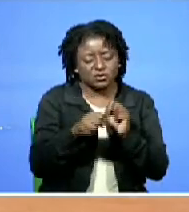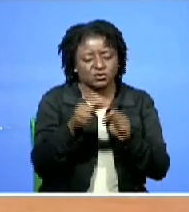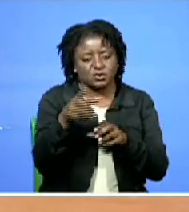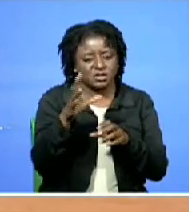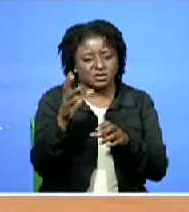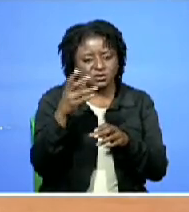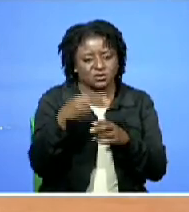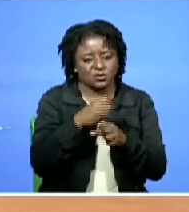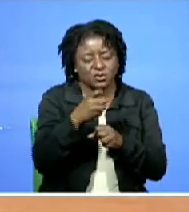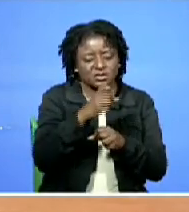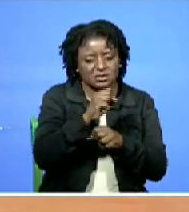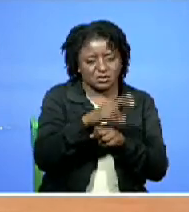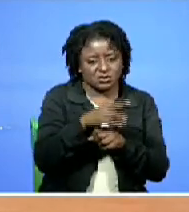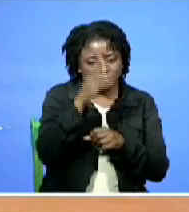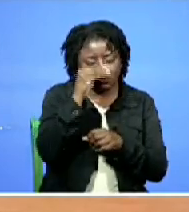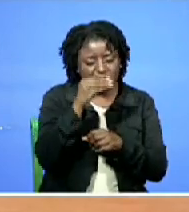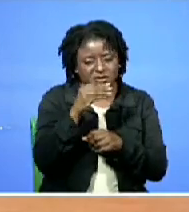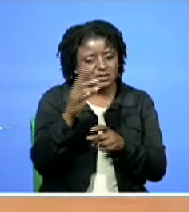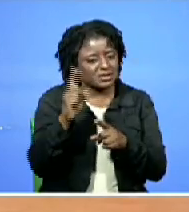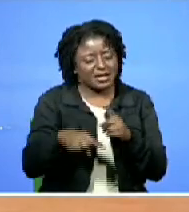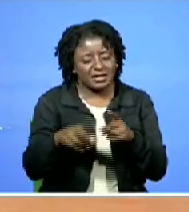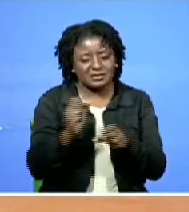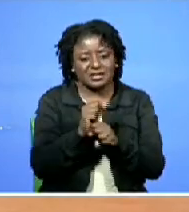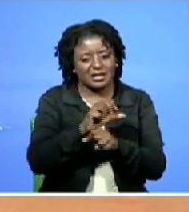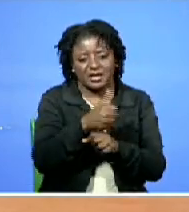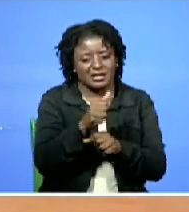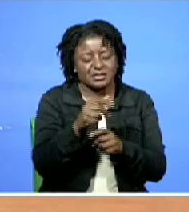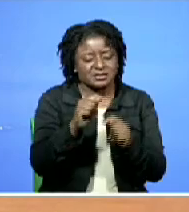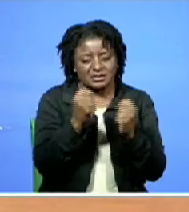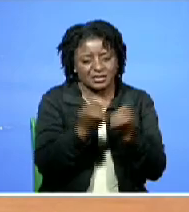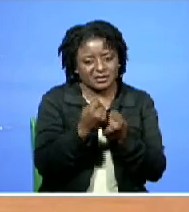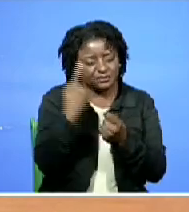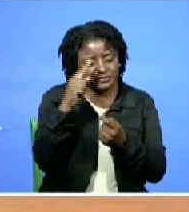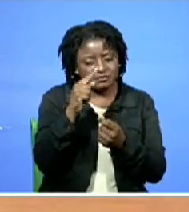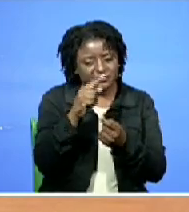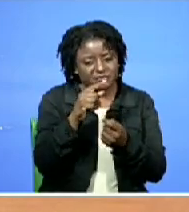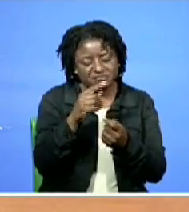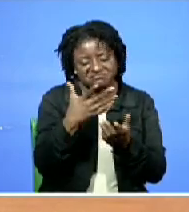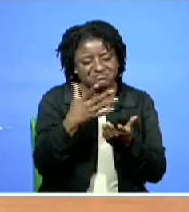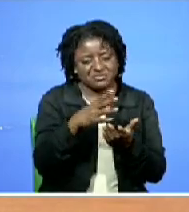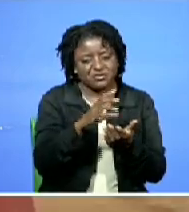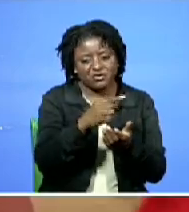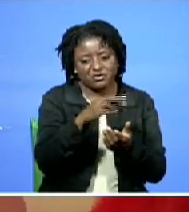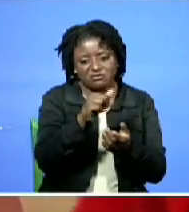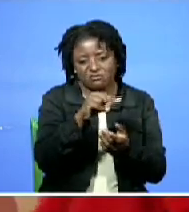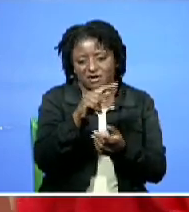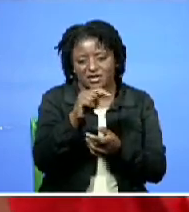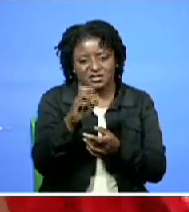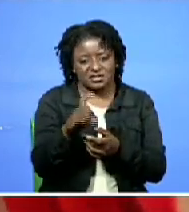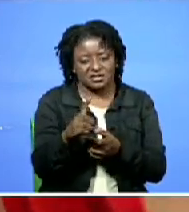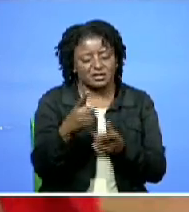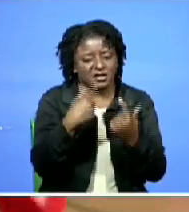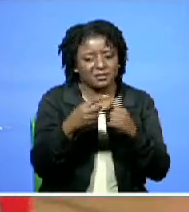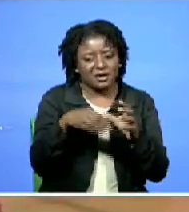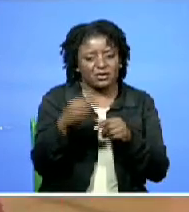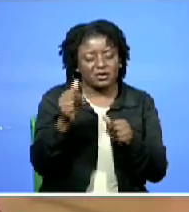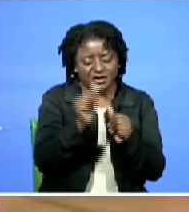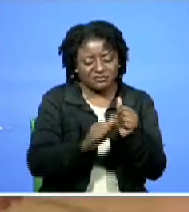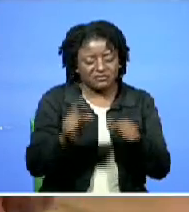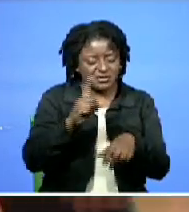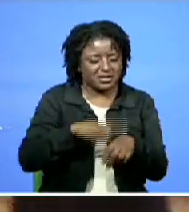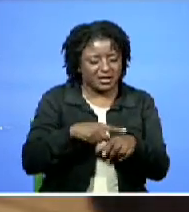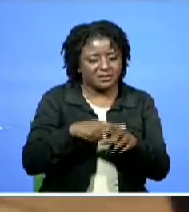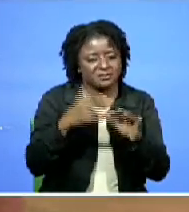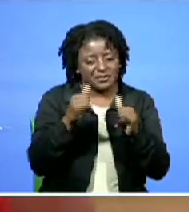championship? Can't take any team for granted. Got to hustle every day, work hard every day, and you come out to win every time. Just got to play defense, be more physical